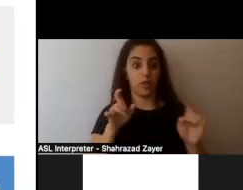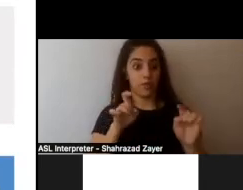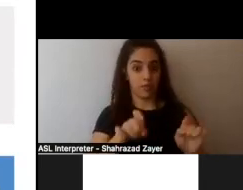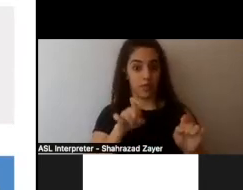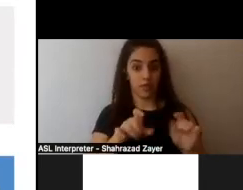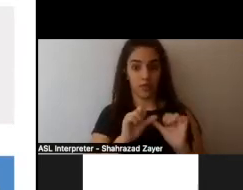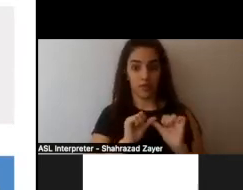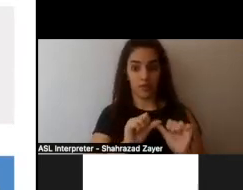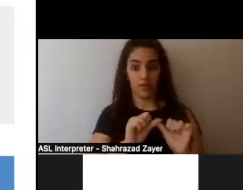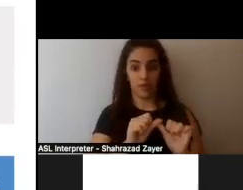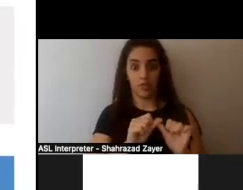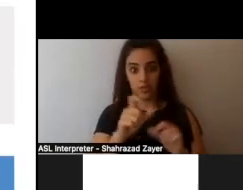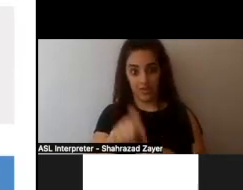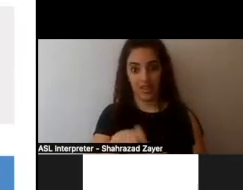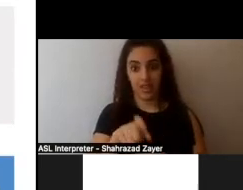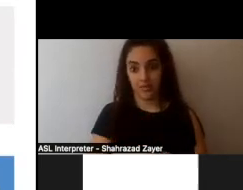They really need them.